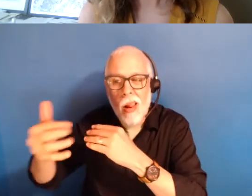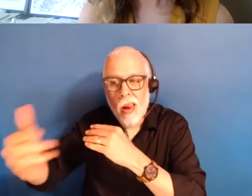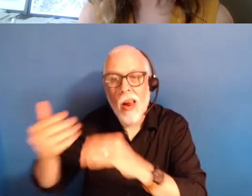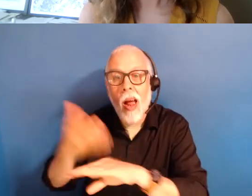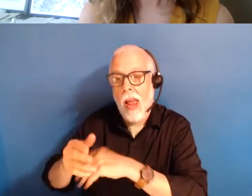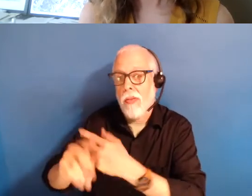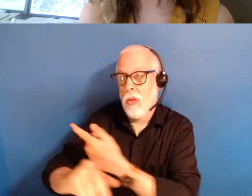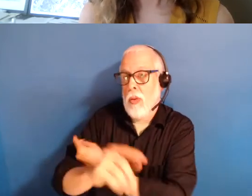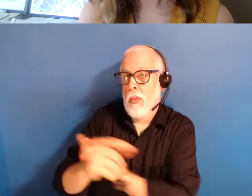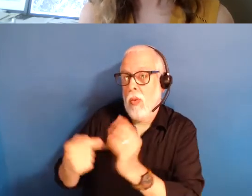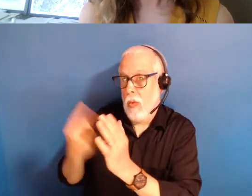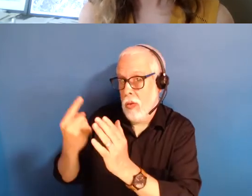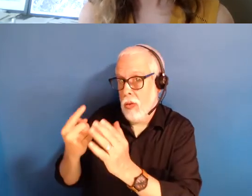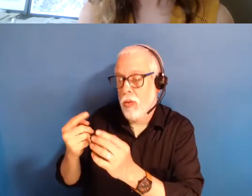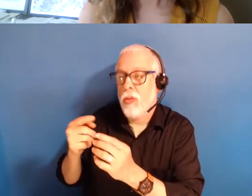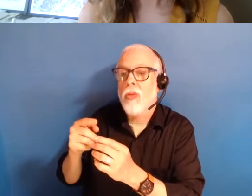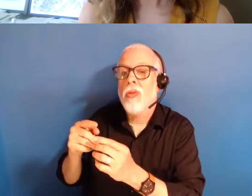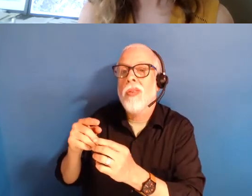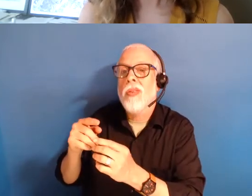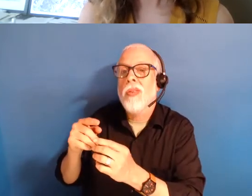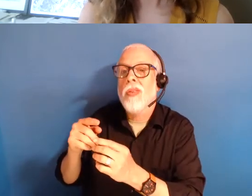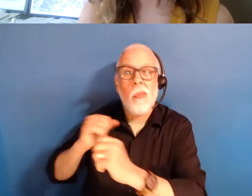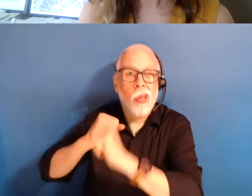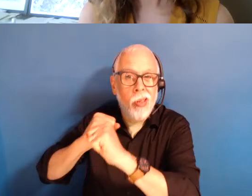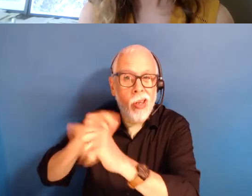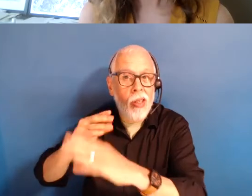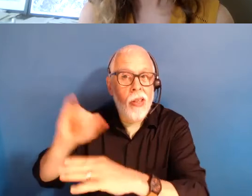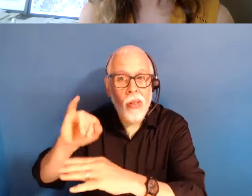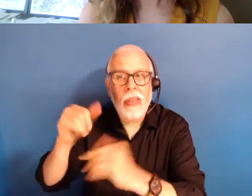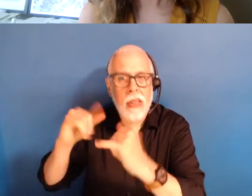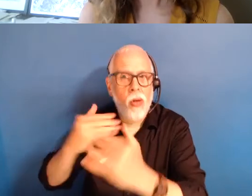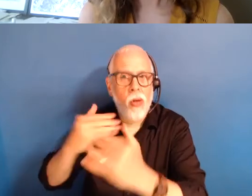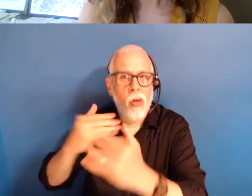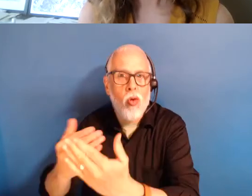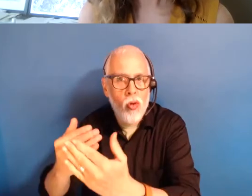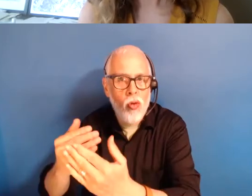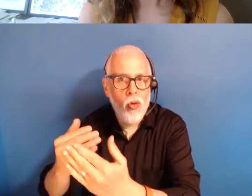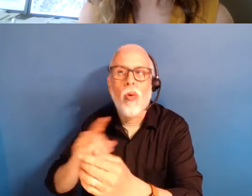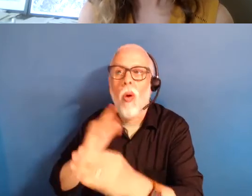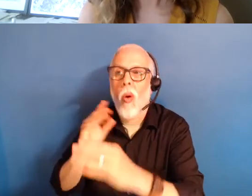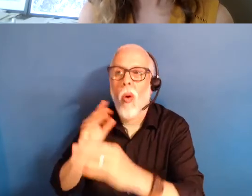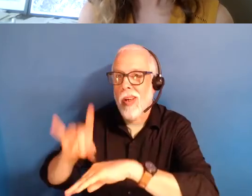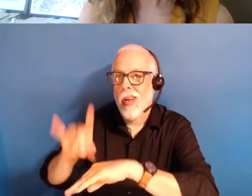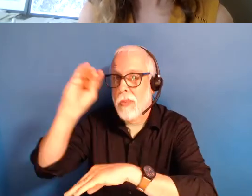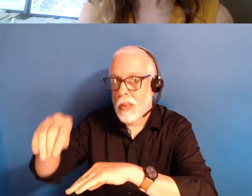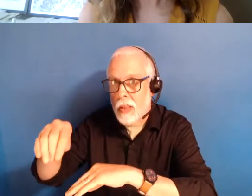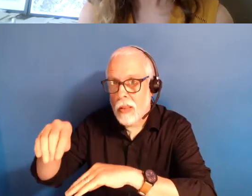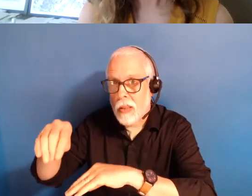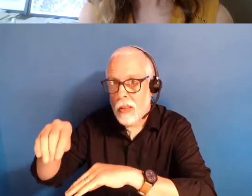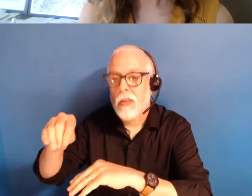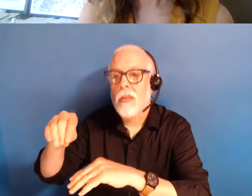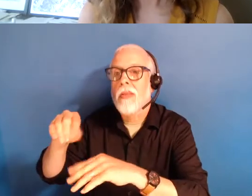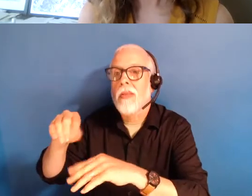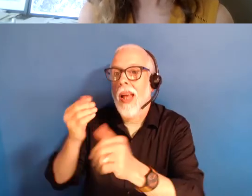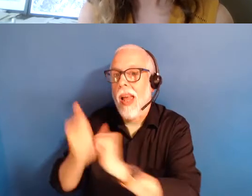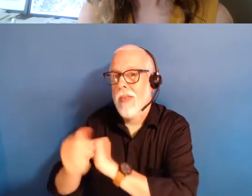a single treatment, and the degree of protection against infection was still very good, actually over 80% at 6